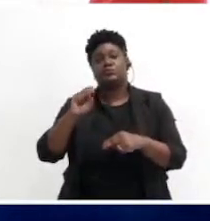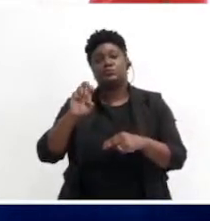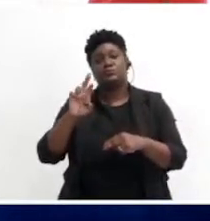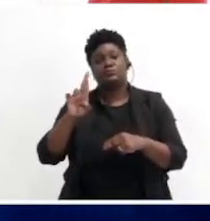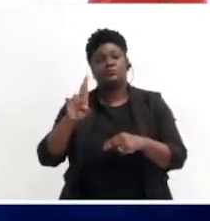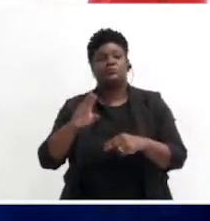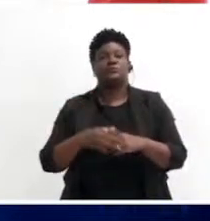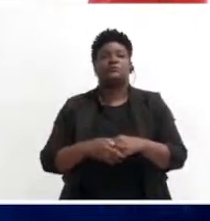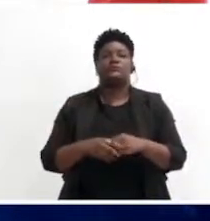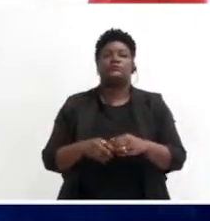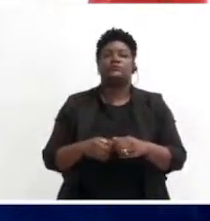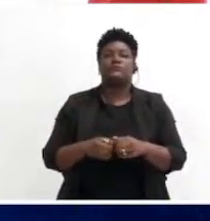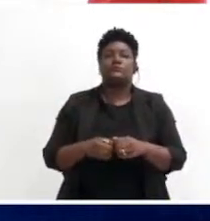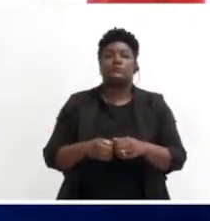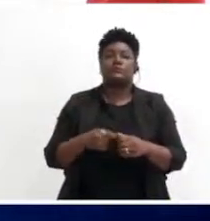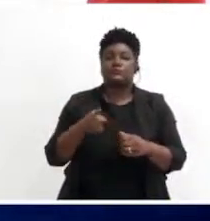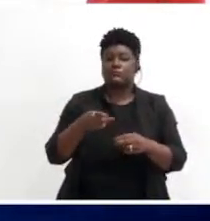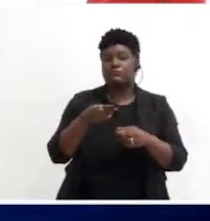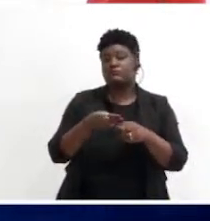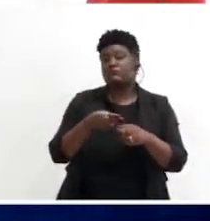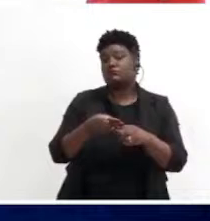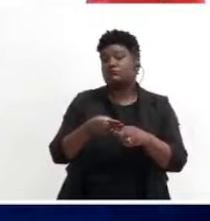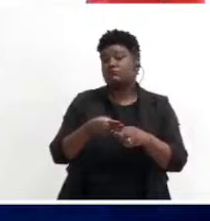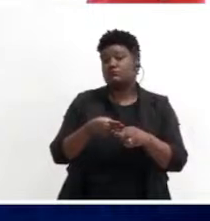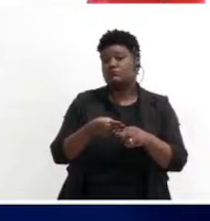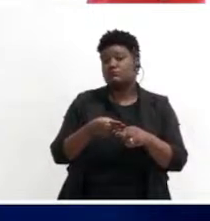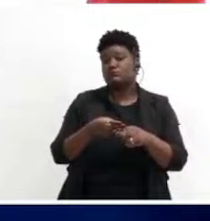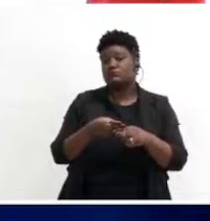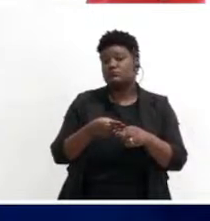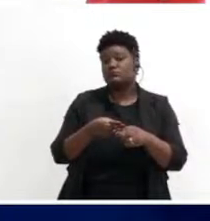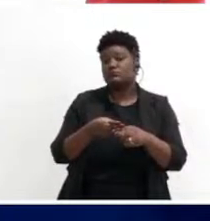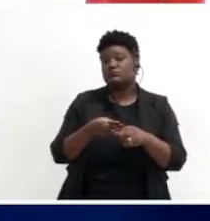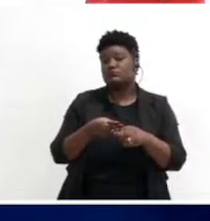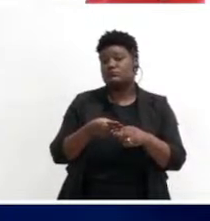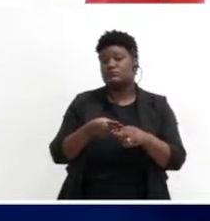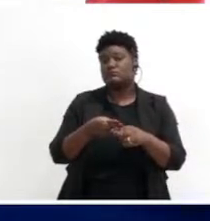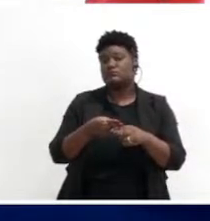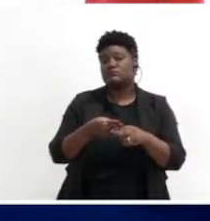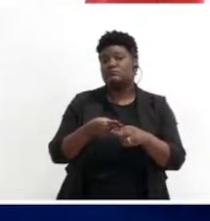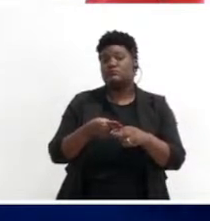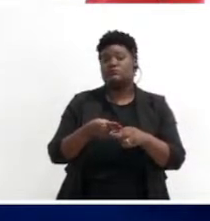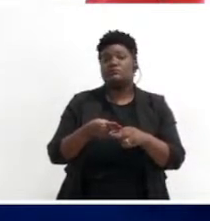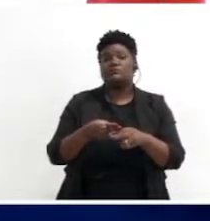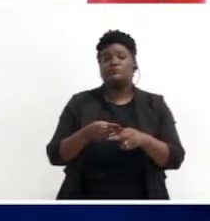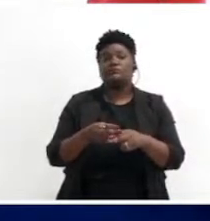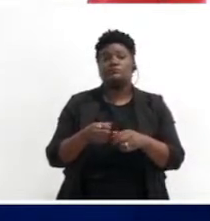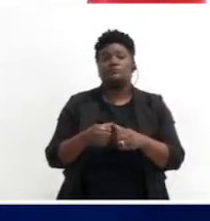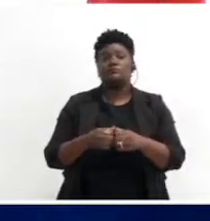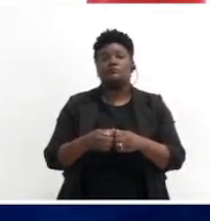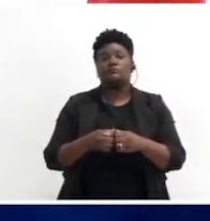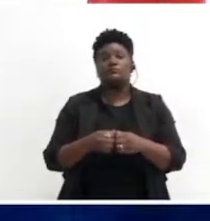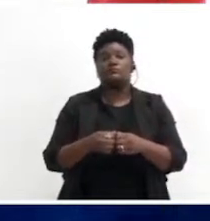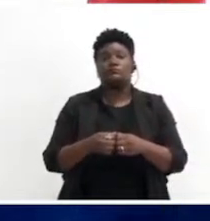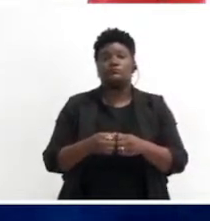And this is called reverse LAB, so you're just coming from the backside. You're coming through the substrate, but essentially the same kind of process, using